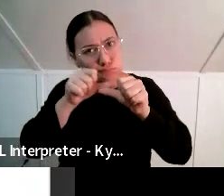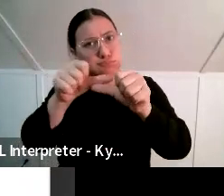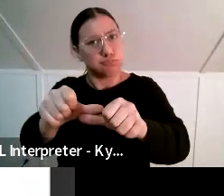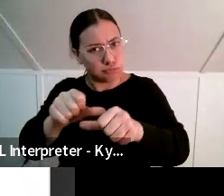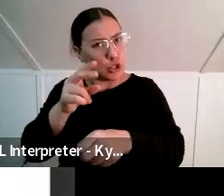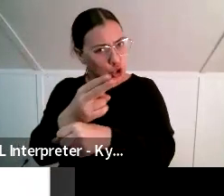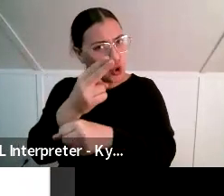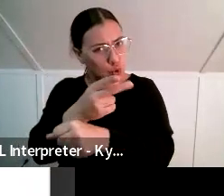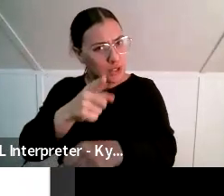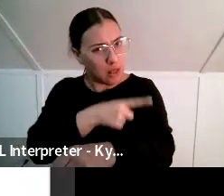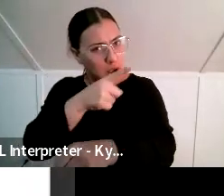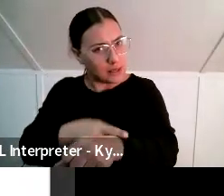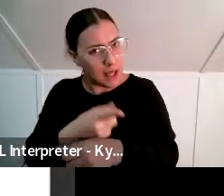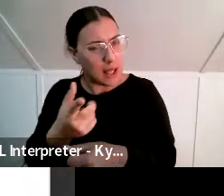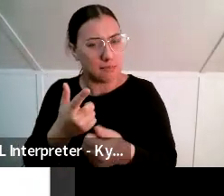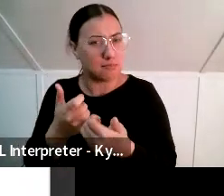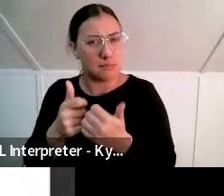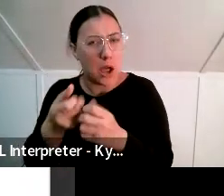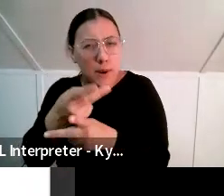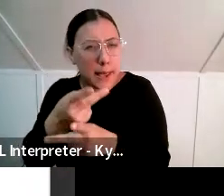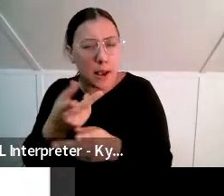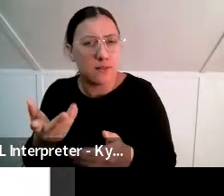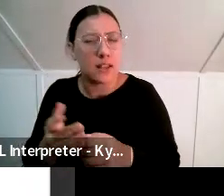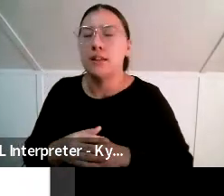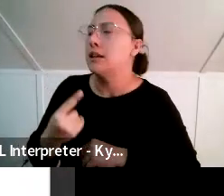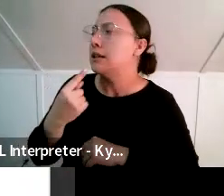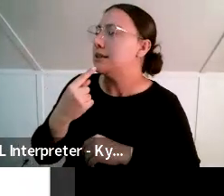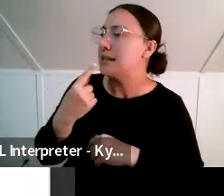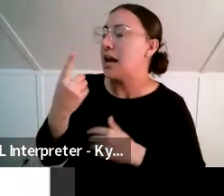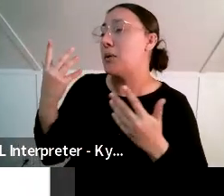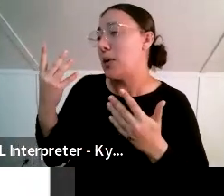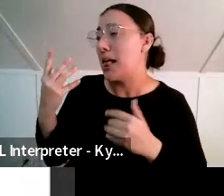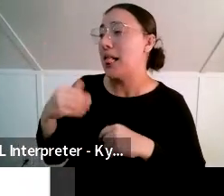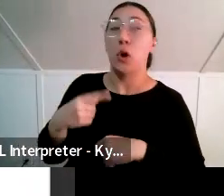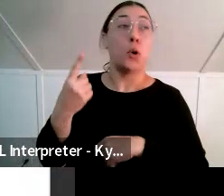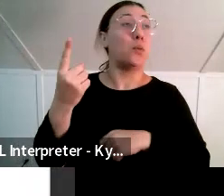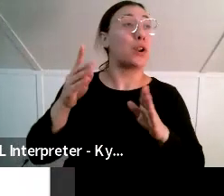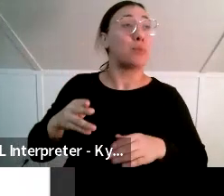in terms of long-term care, just a little bit of a damp cloth to wipe it down.